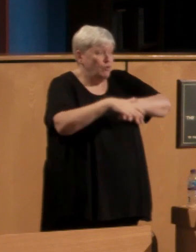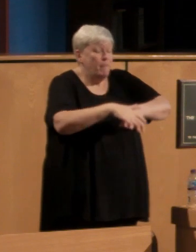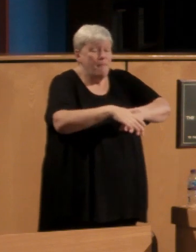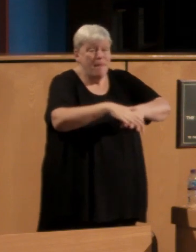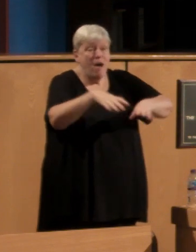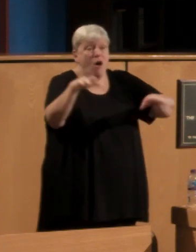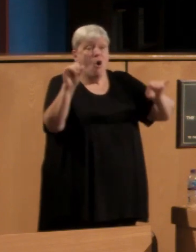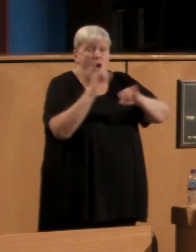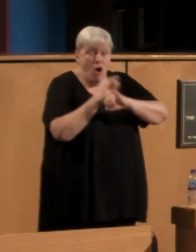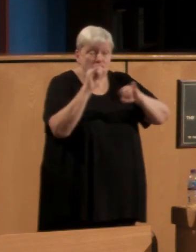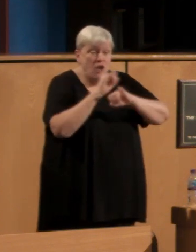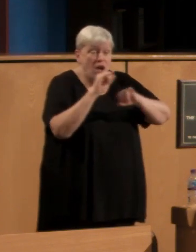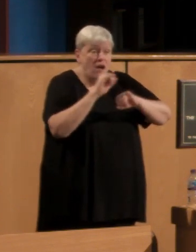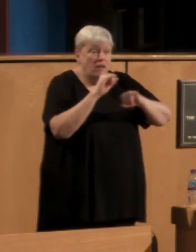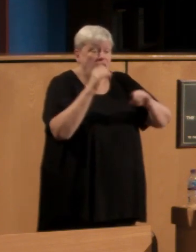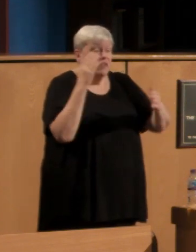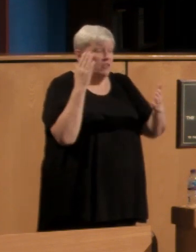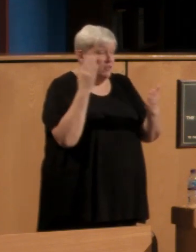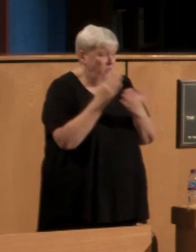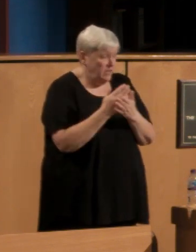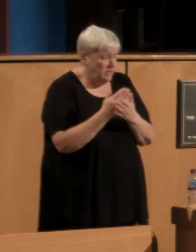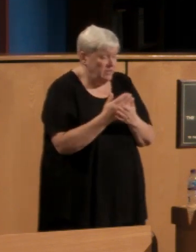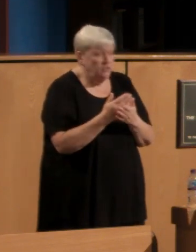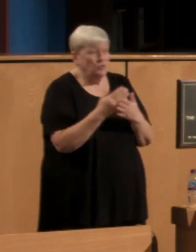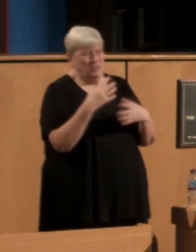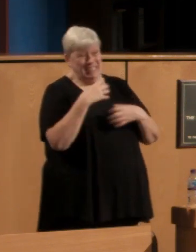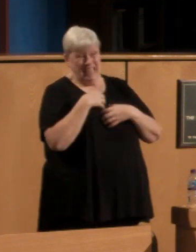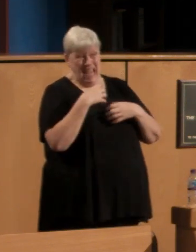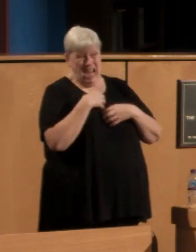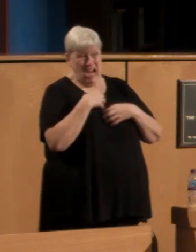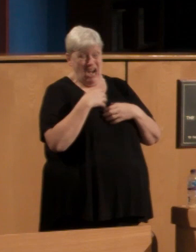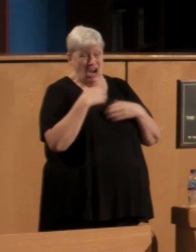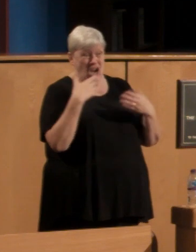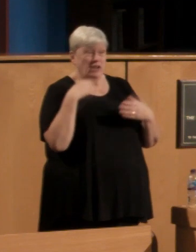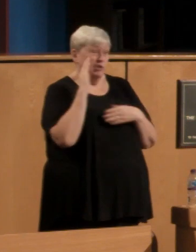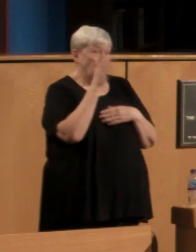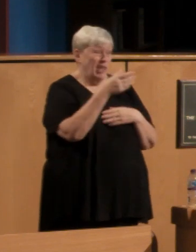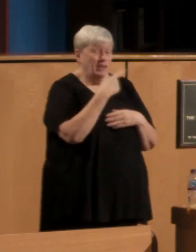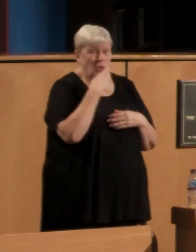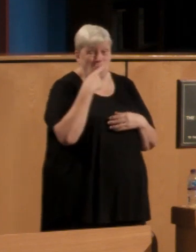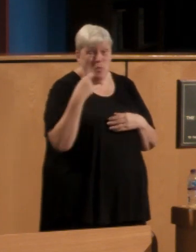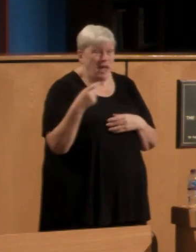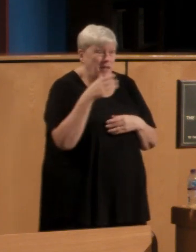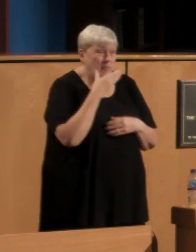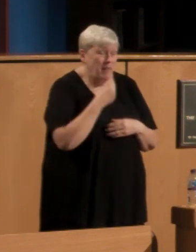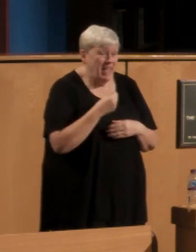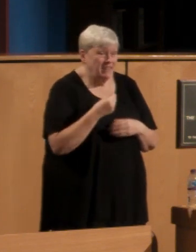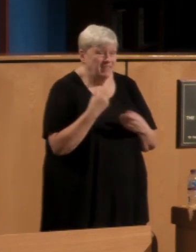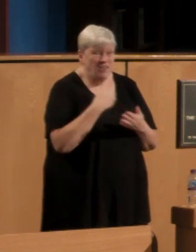are the things that scare cis straight white men, which is often us,